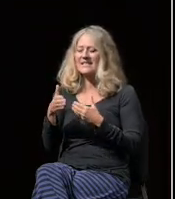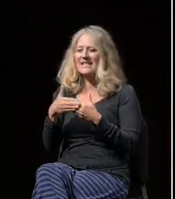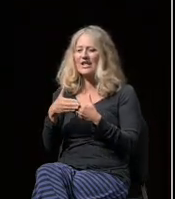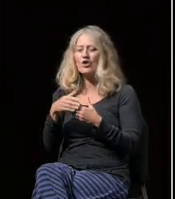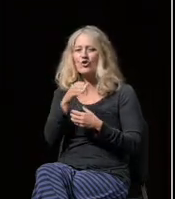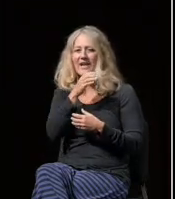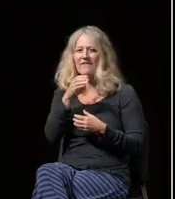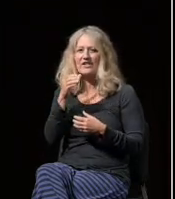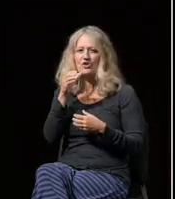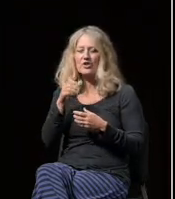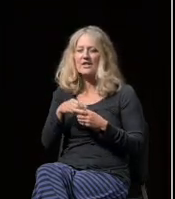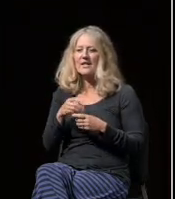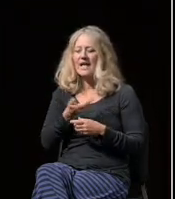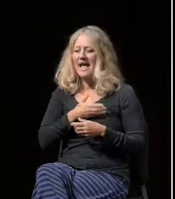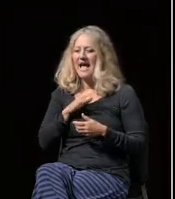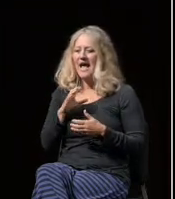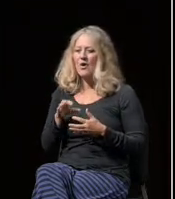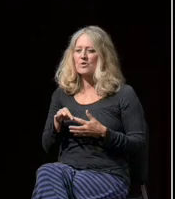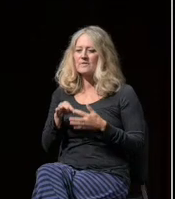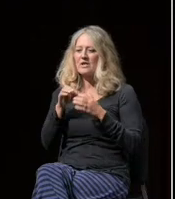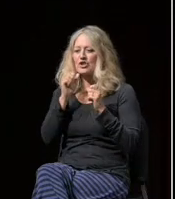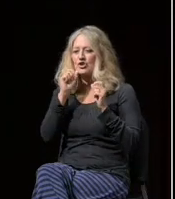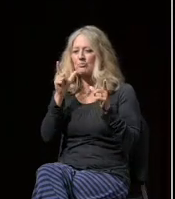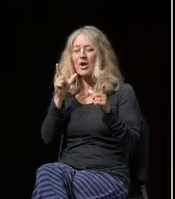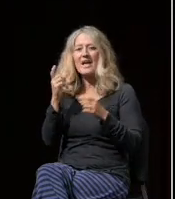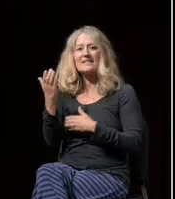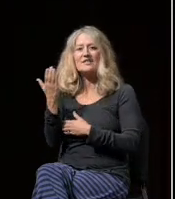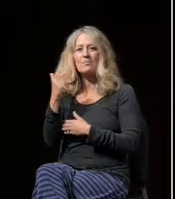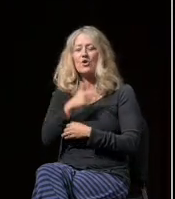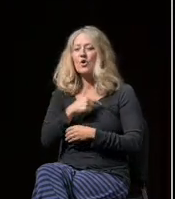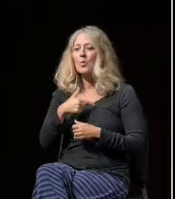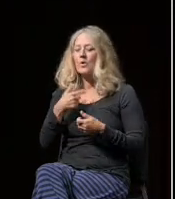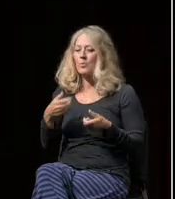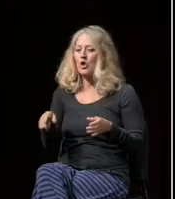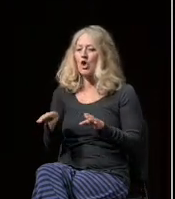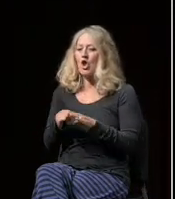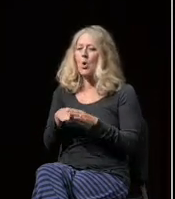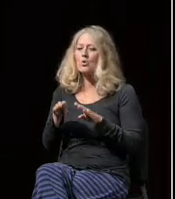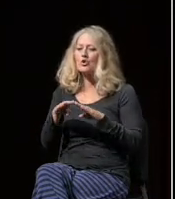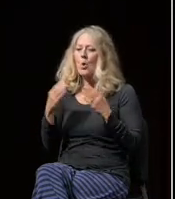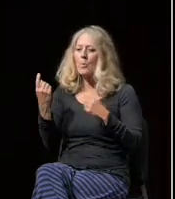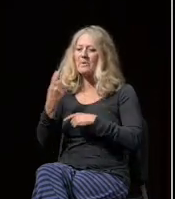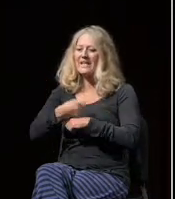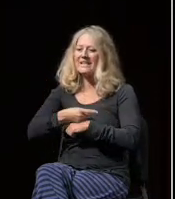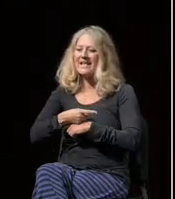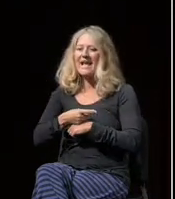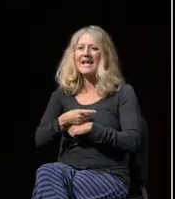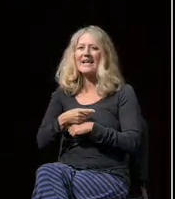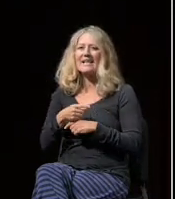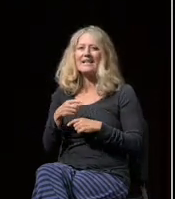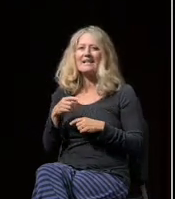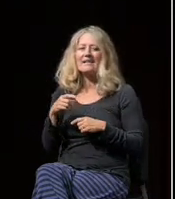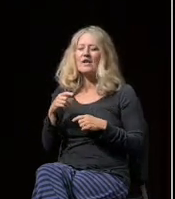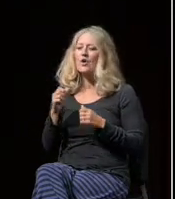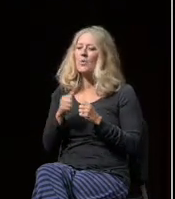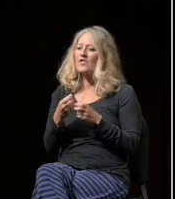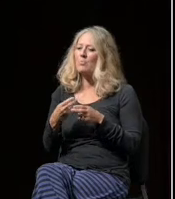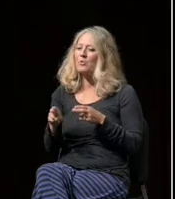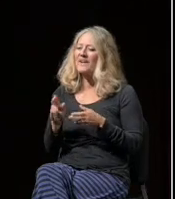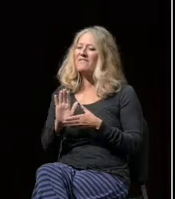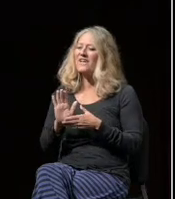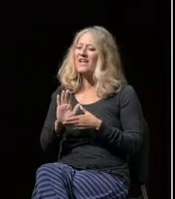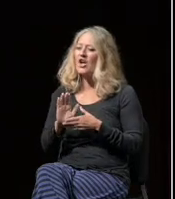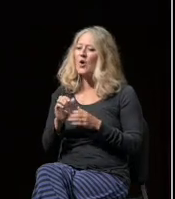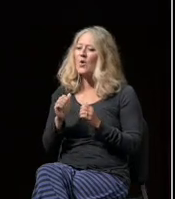entrance. And our special surprise this morning, we're gonna close our opening day convocation with a brief video featuring